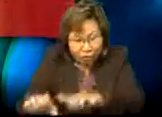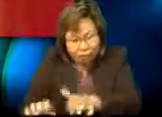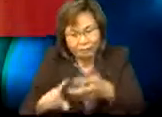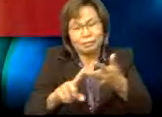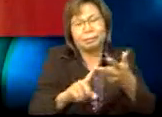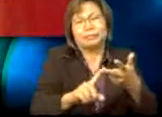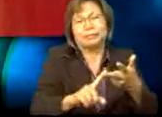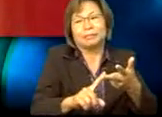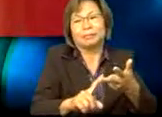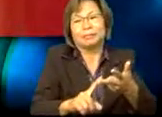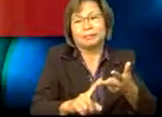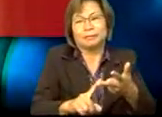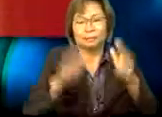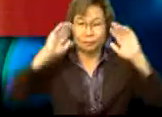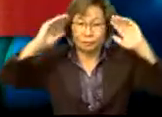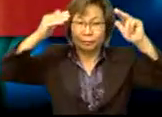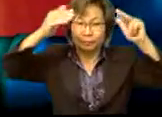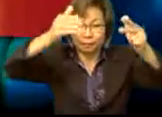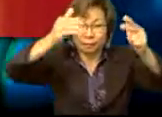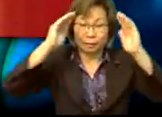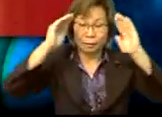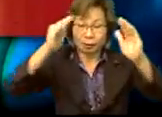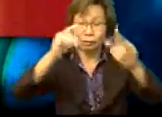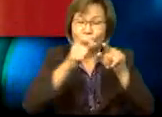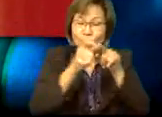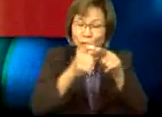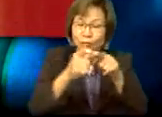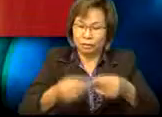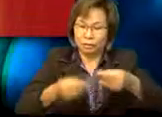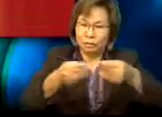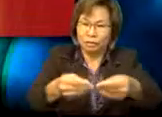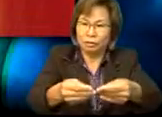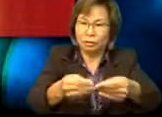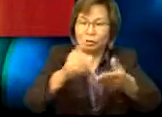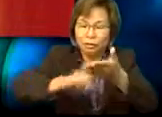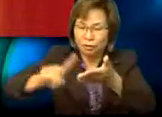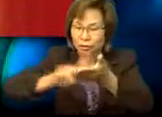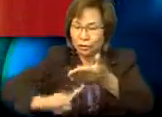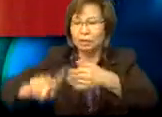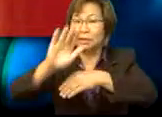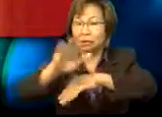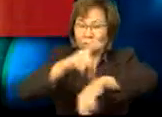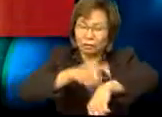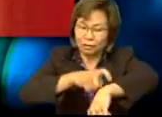Pay attention to the words given to check your tenses.